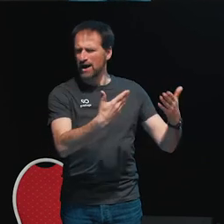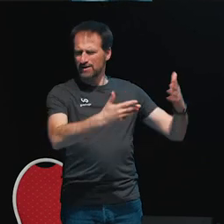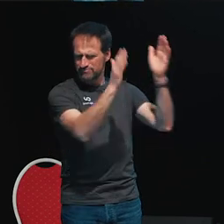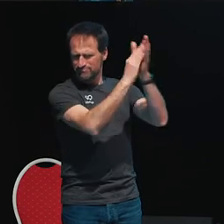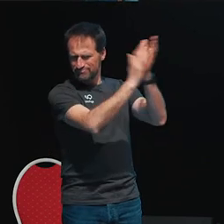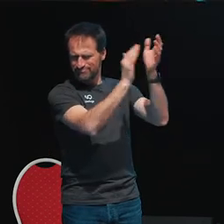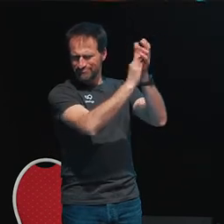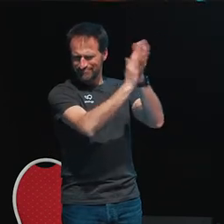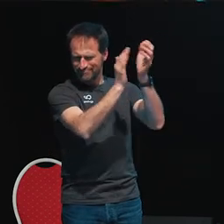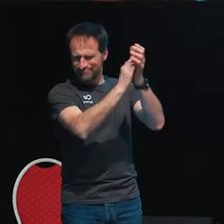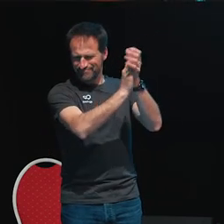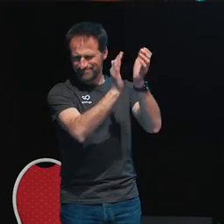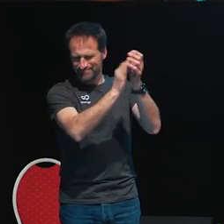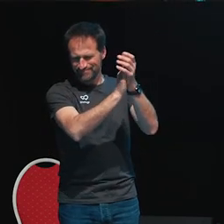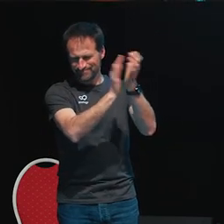much.